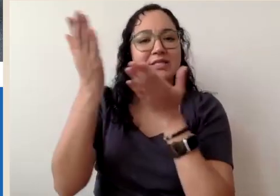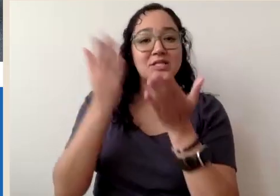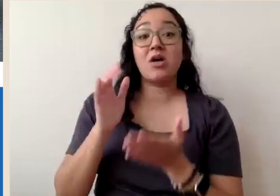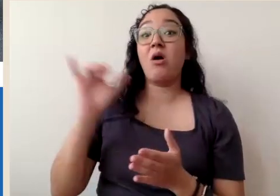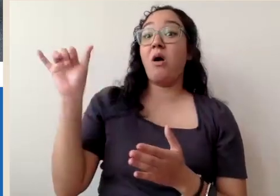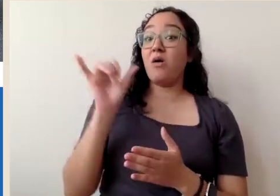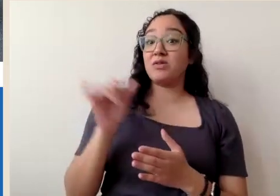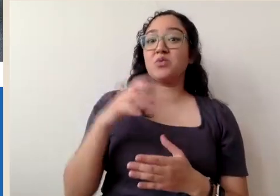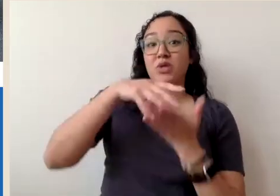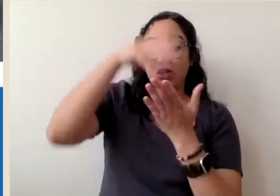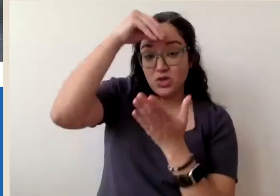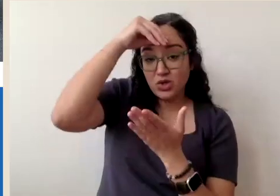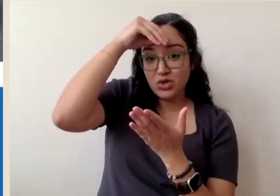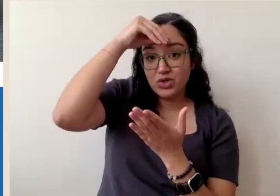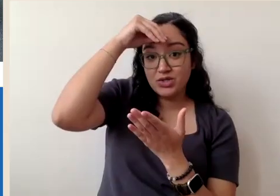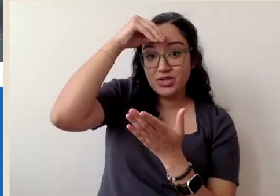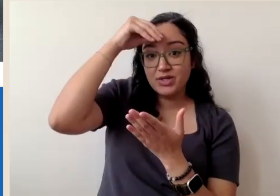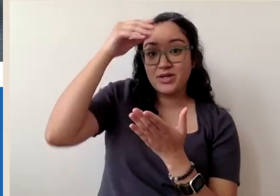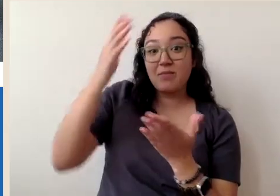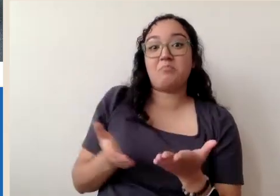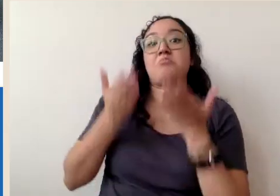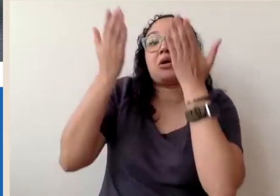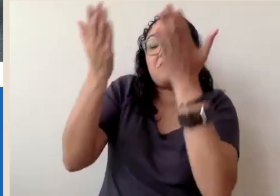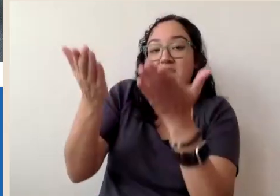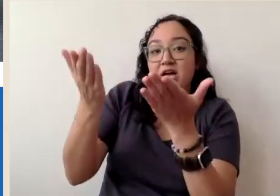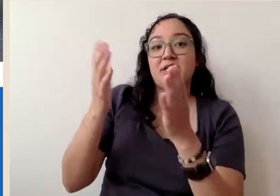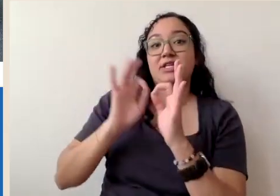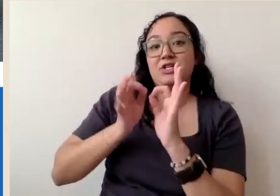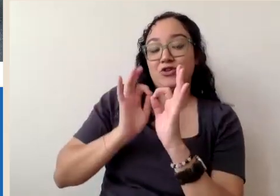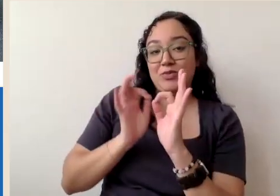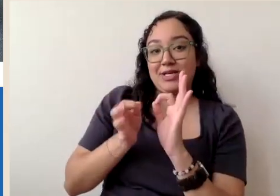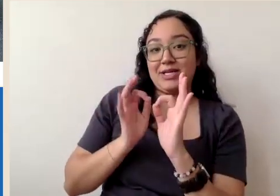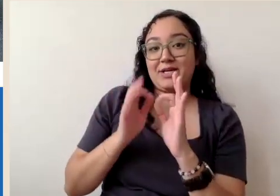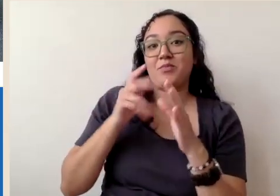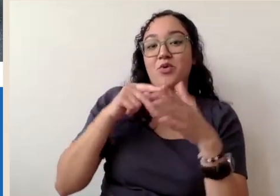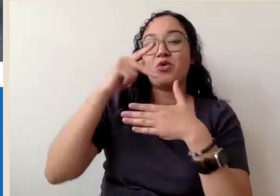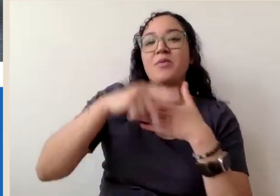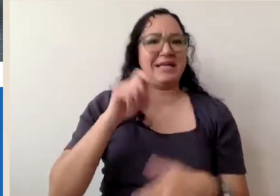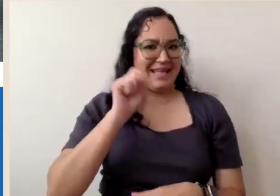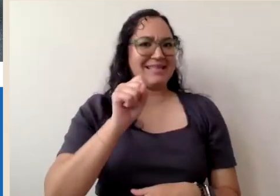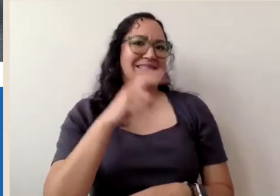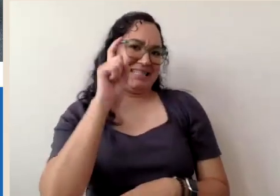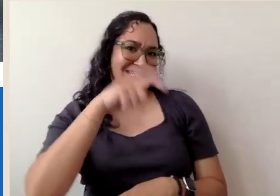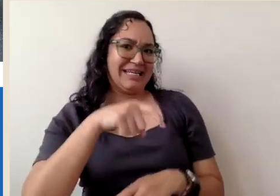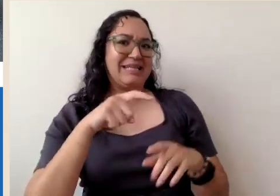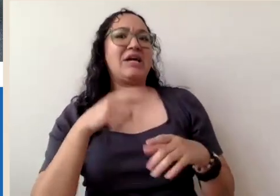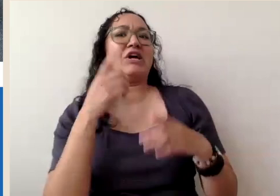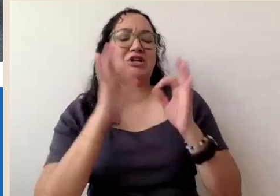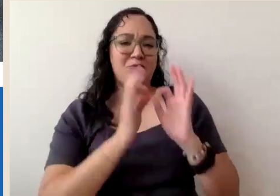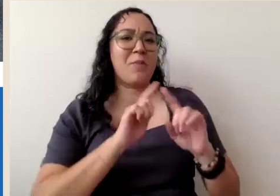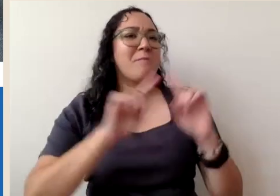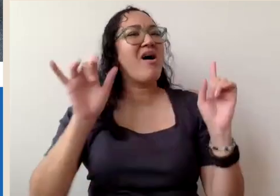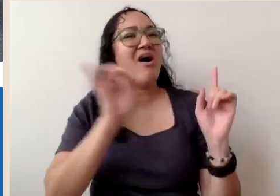we learned throughout this process of providing the interpreter program is that there was definitely a need for interpreters, but a lot of service